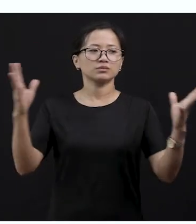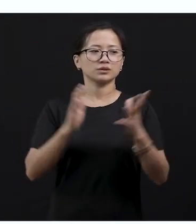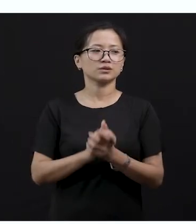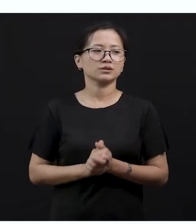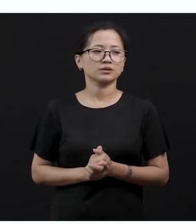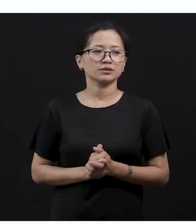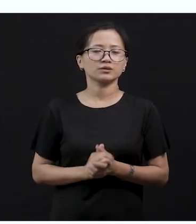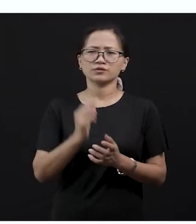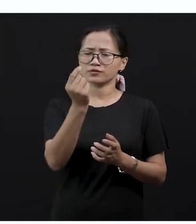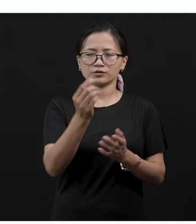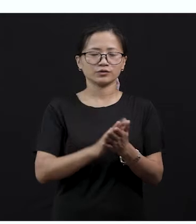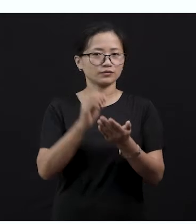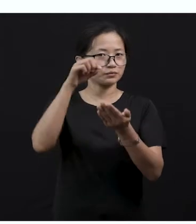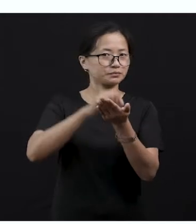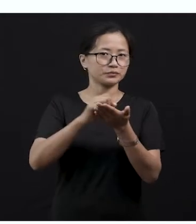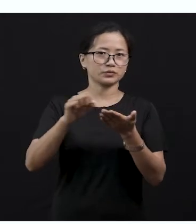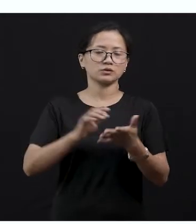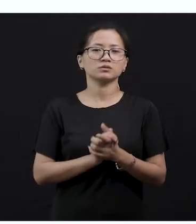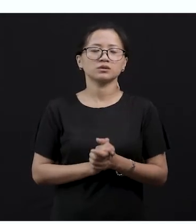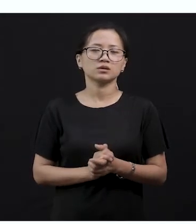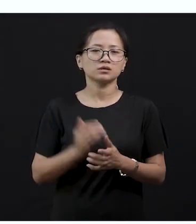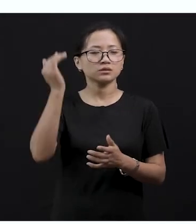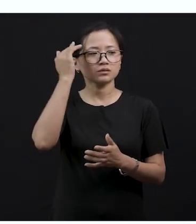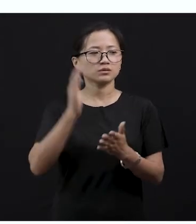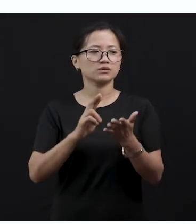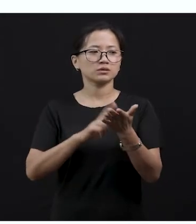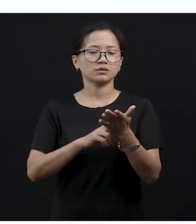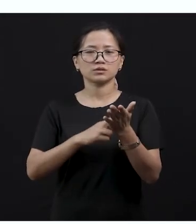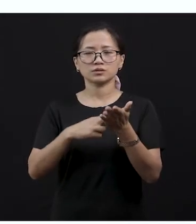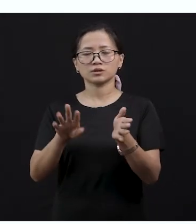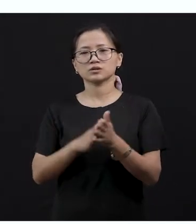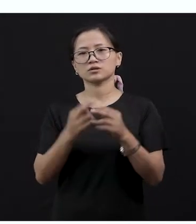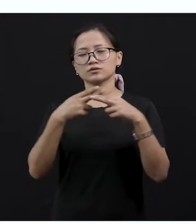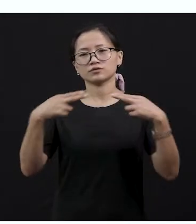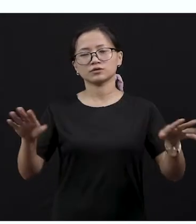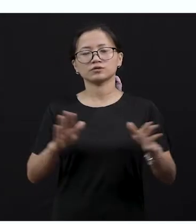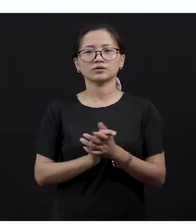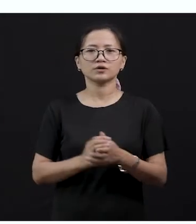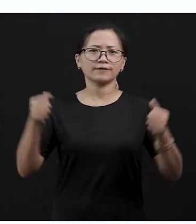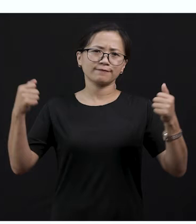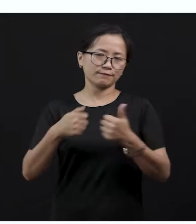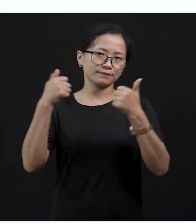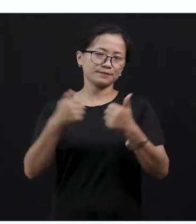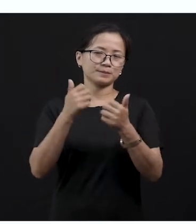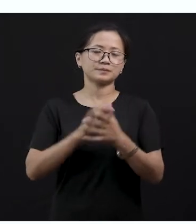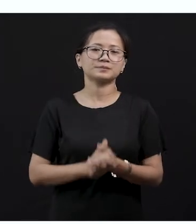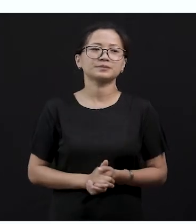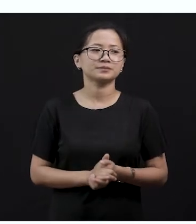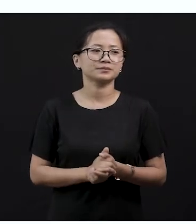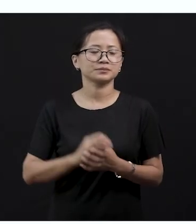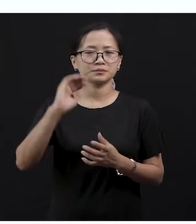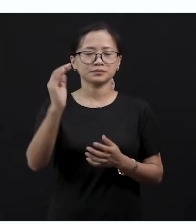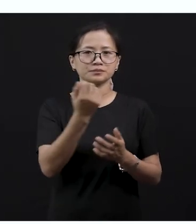mentioned only few of them, and he is known as a national freedom fighter,